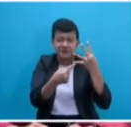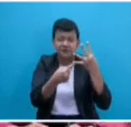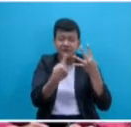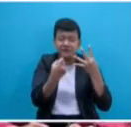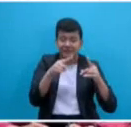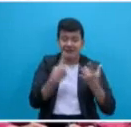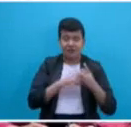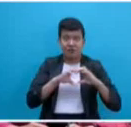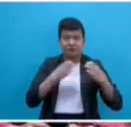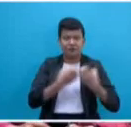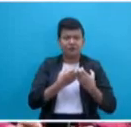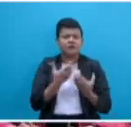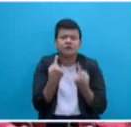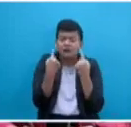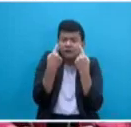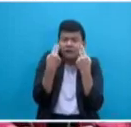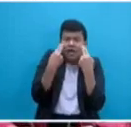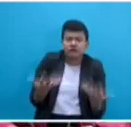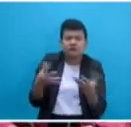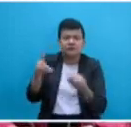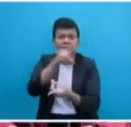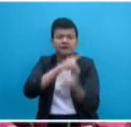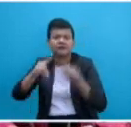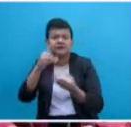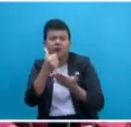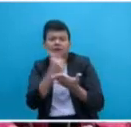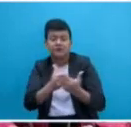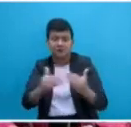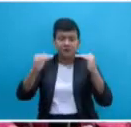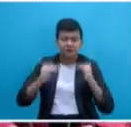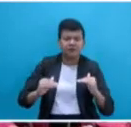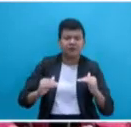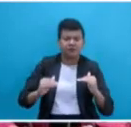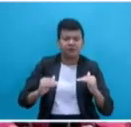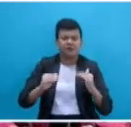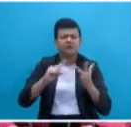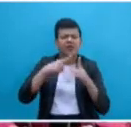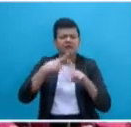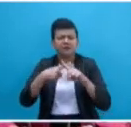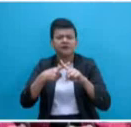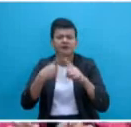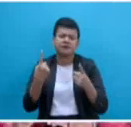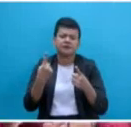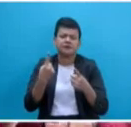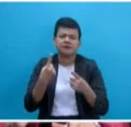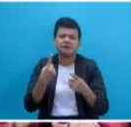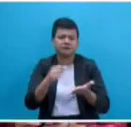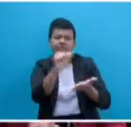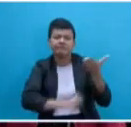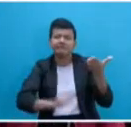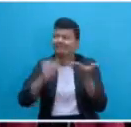Management Act 1998, the Excise Act of 1986, Customs Act, VAT